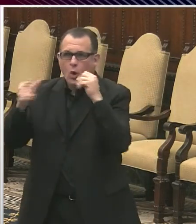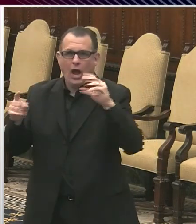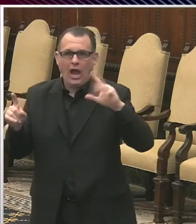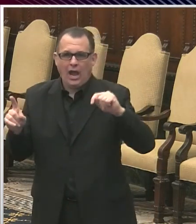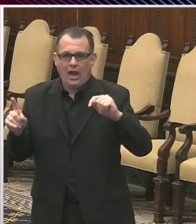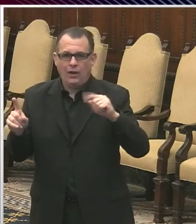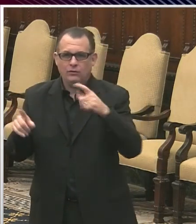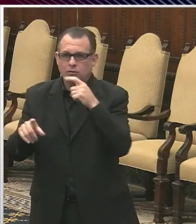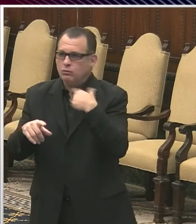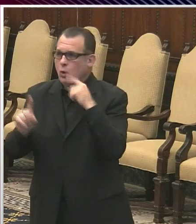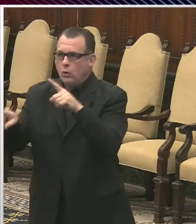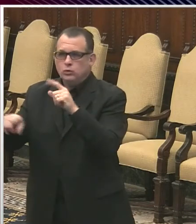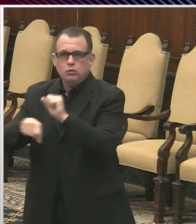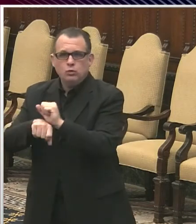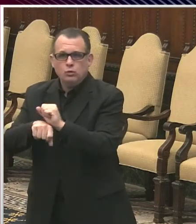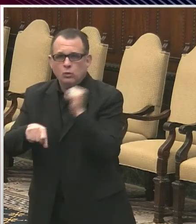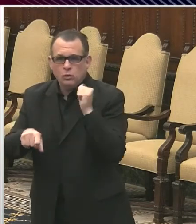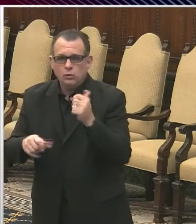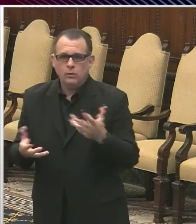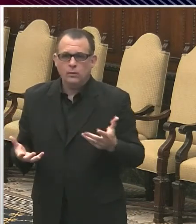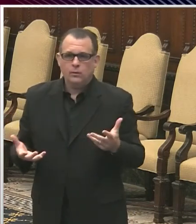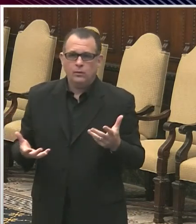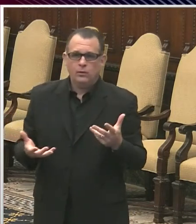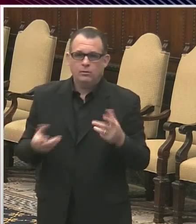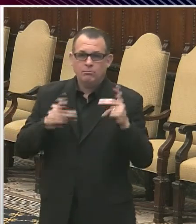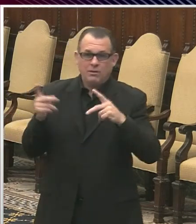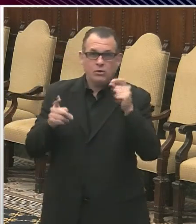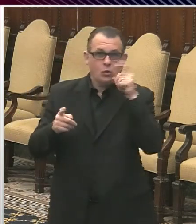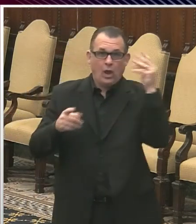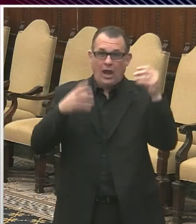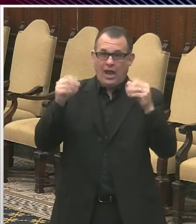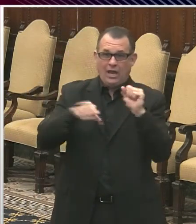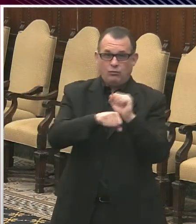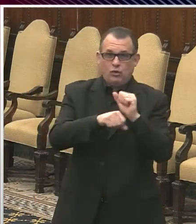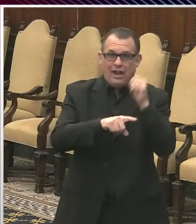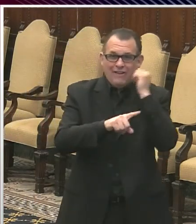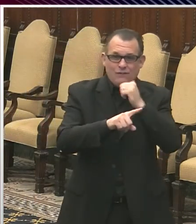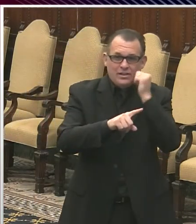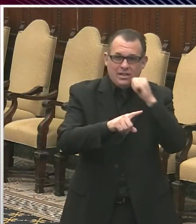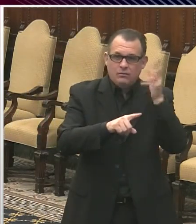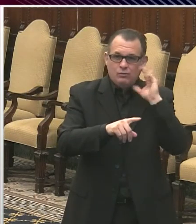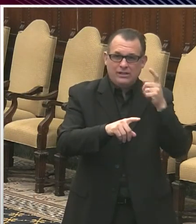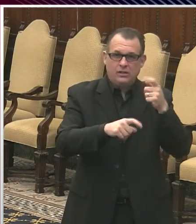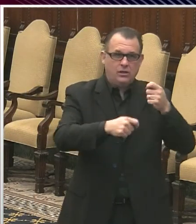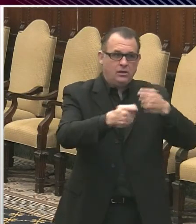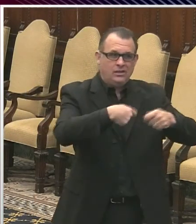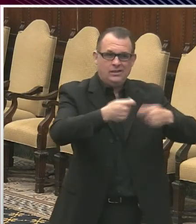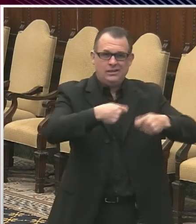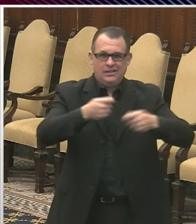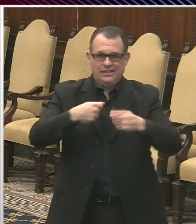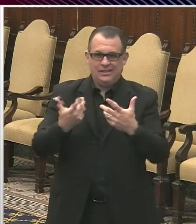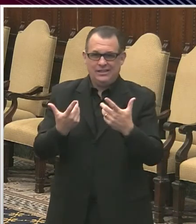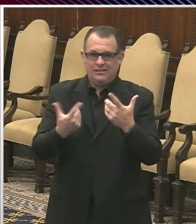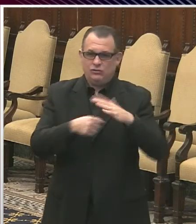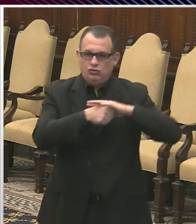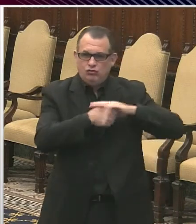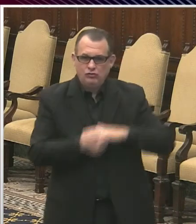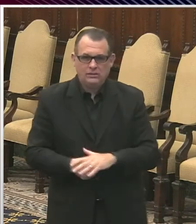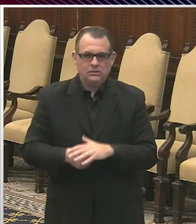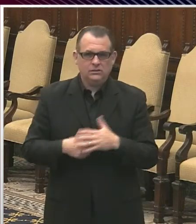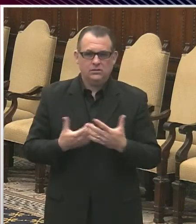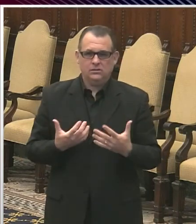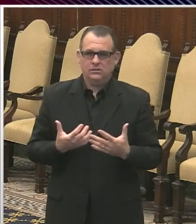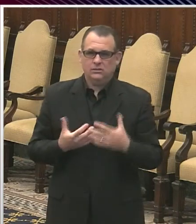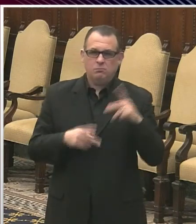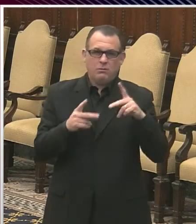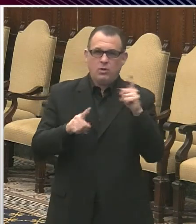to alleviate the number of employees that are calling out, we'll be able to alleviate the stress and strain of those folks who are coming to work every